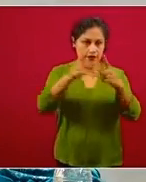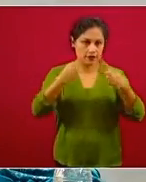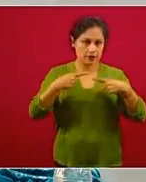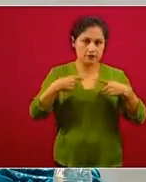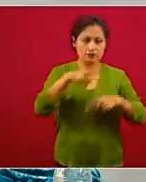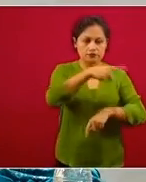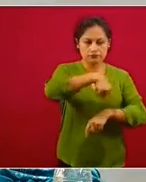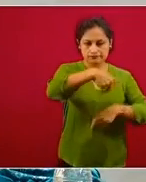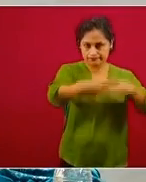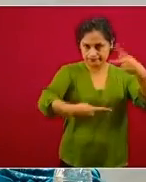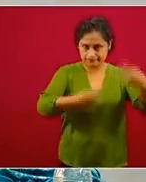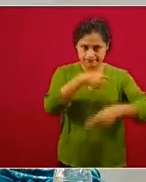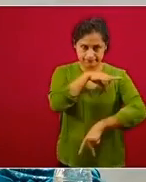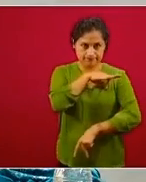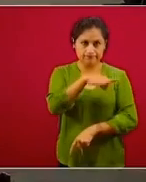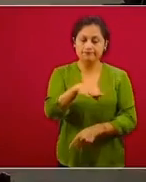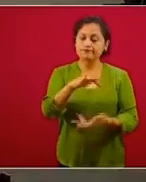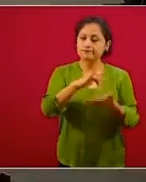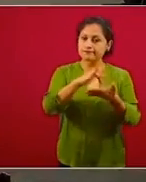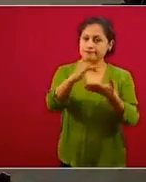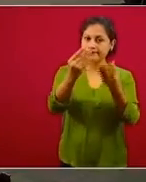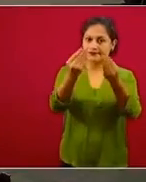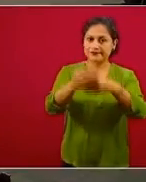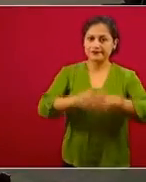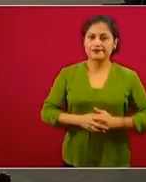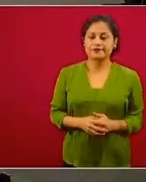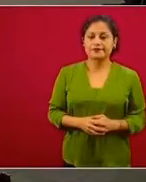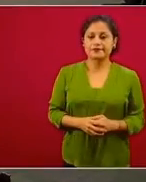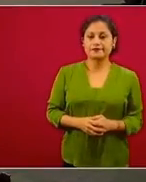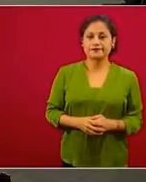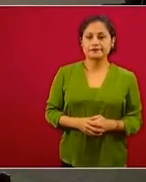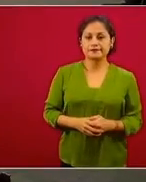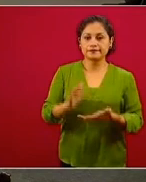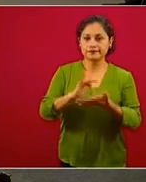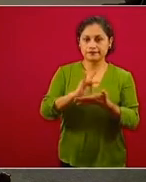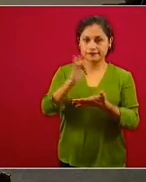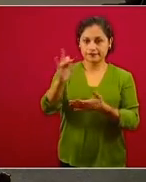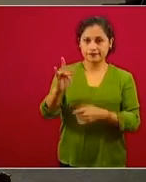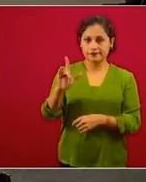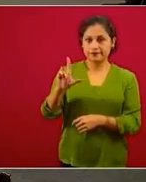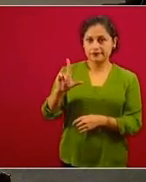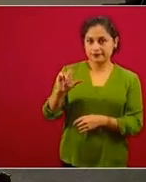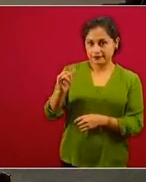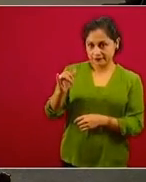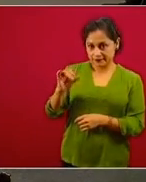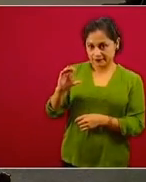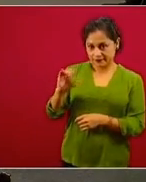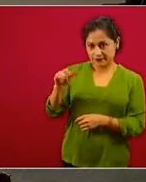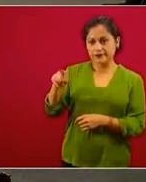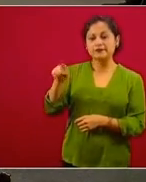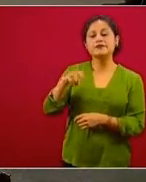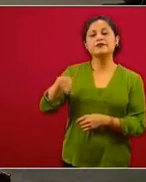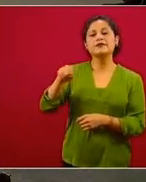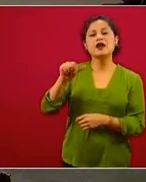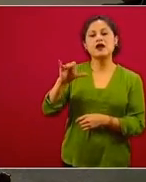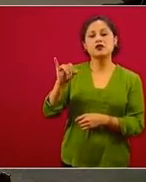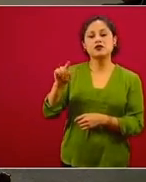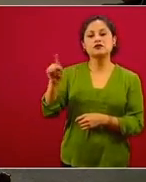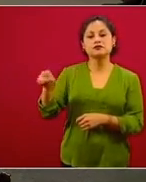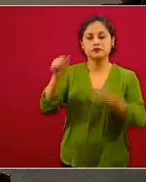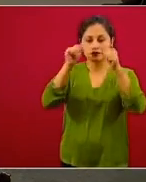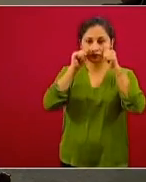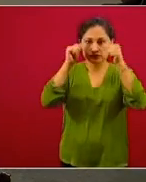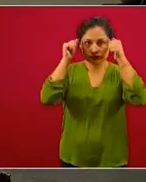to ciudadanía. serve you, we are here Muchas to gracias. help you, and all of the citizens Muchas gracias, and all Irma of Costa Miranda, Mexicans. técnica de Thank you very atención much. y Thank orientación you,